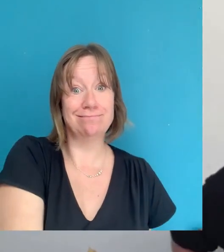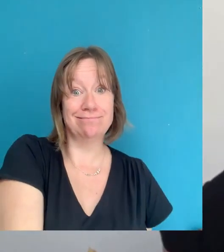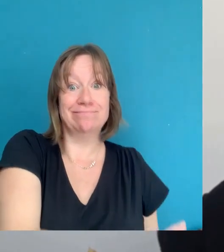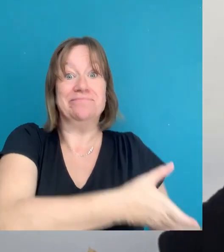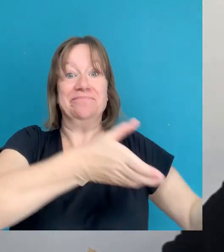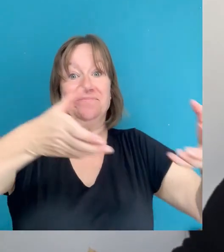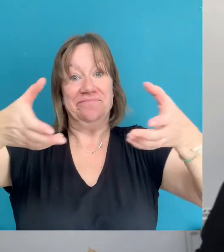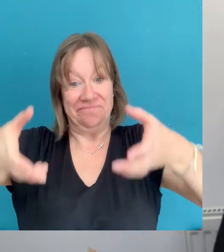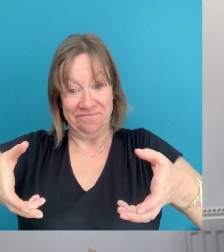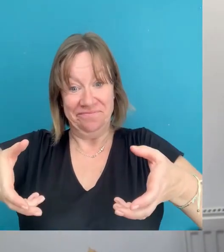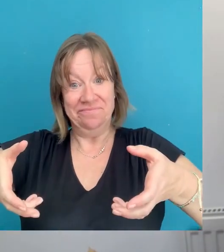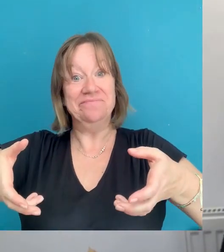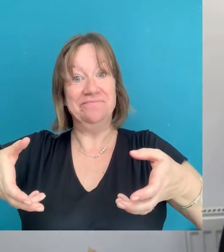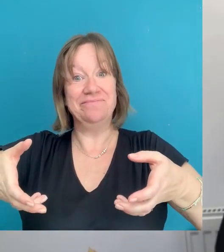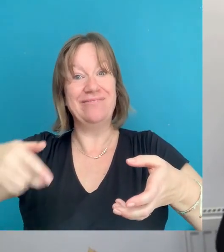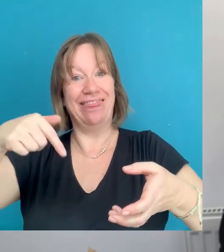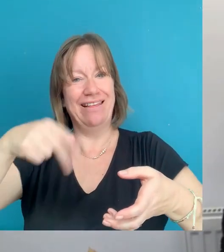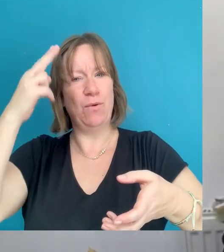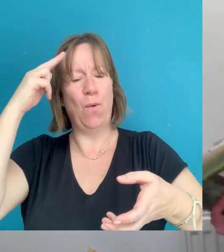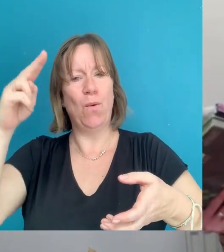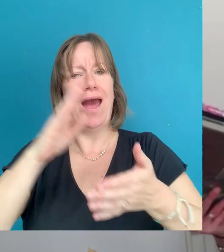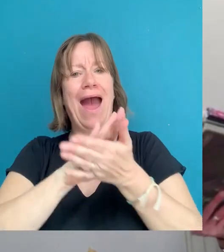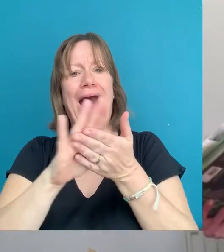one. So,